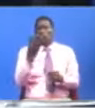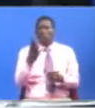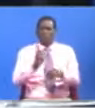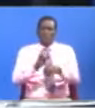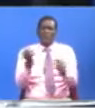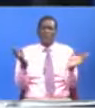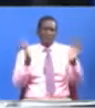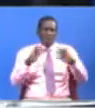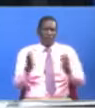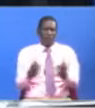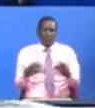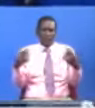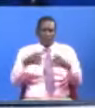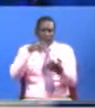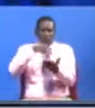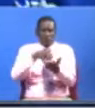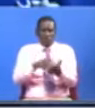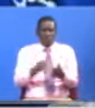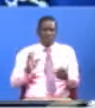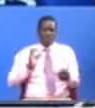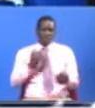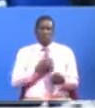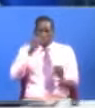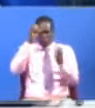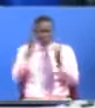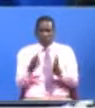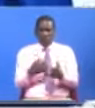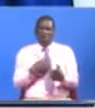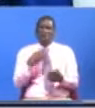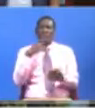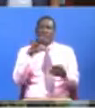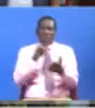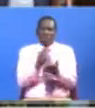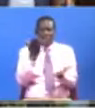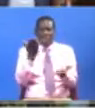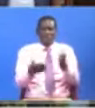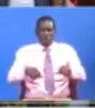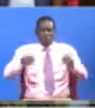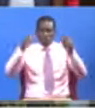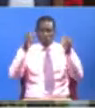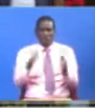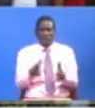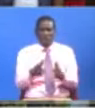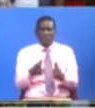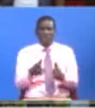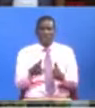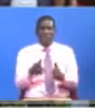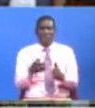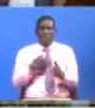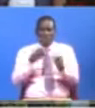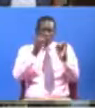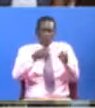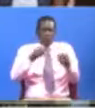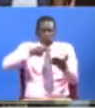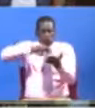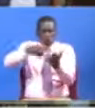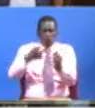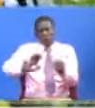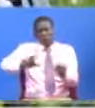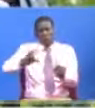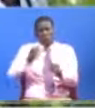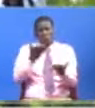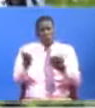On various occasions, the Council of Governors has indicated that clinical officers have individual contracts with the counties